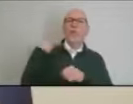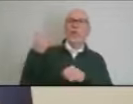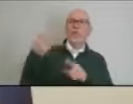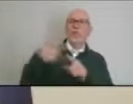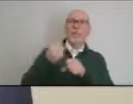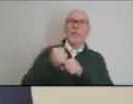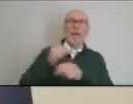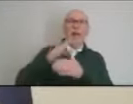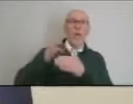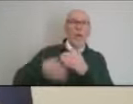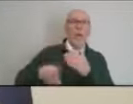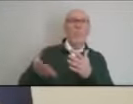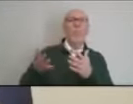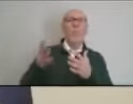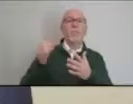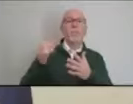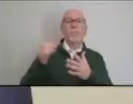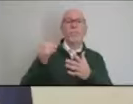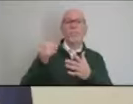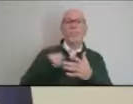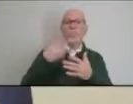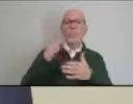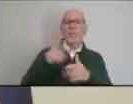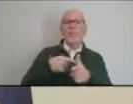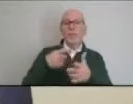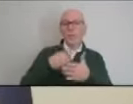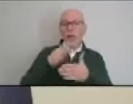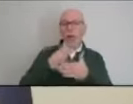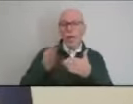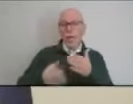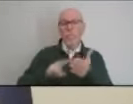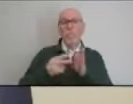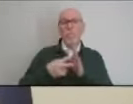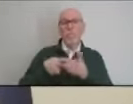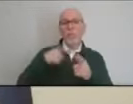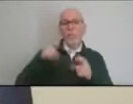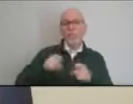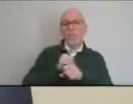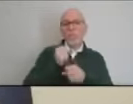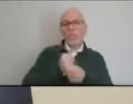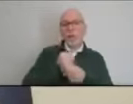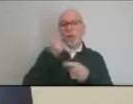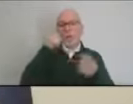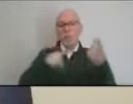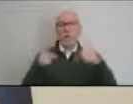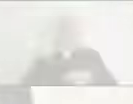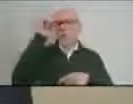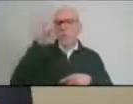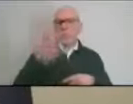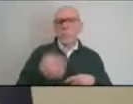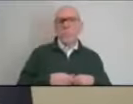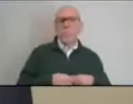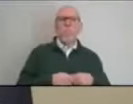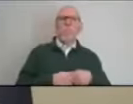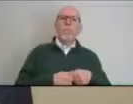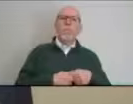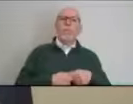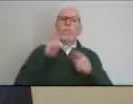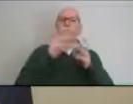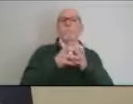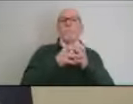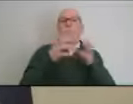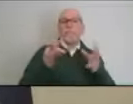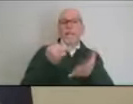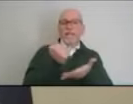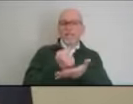outcome. An outcome oftentimes involves principled compromise. Hoosiers couldn't wait any longer. So much of the